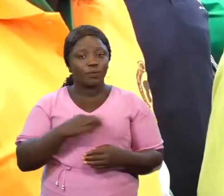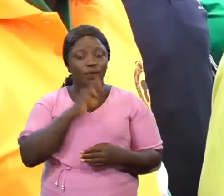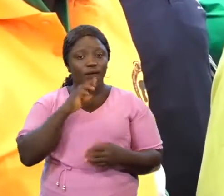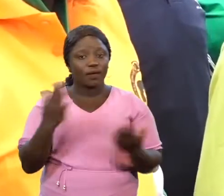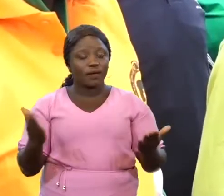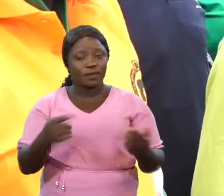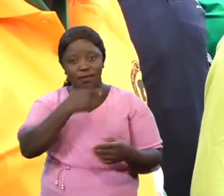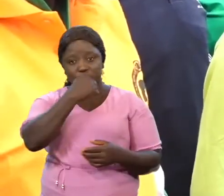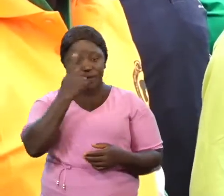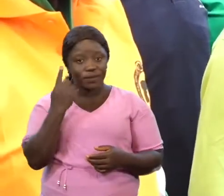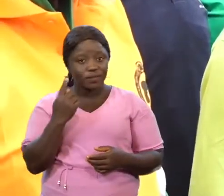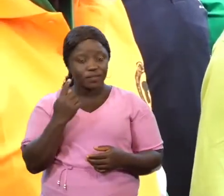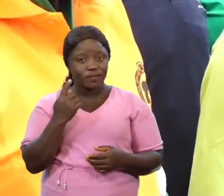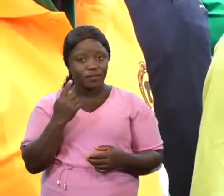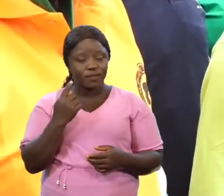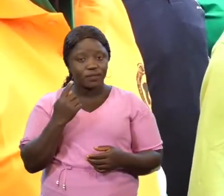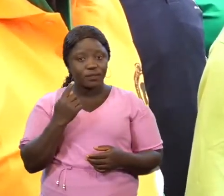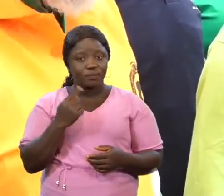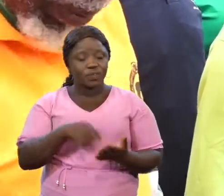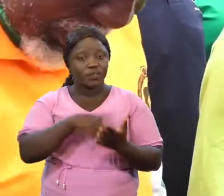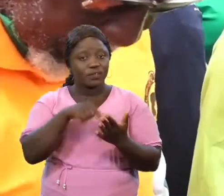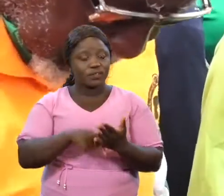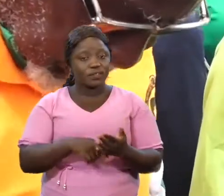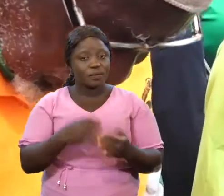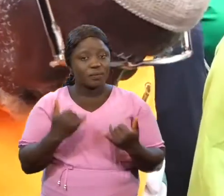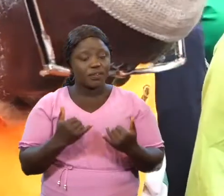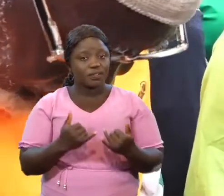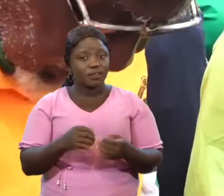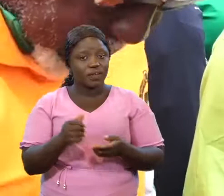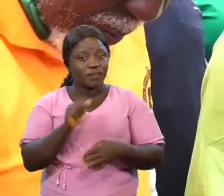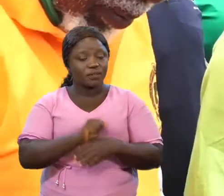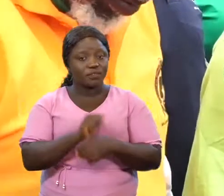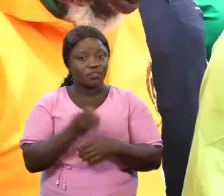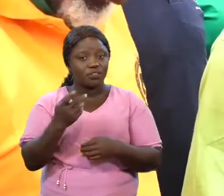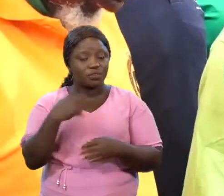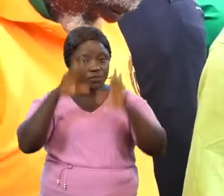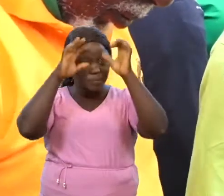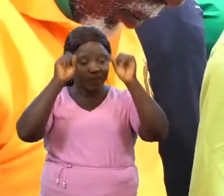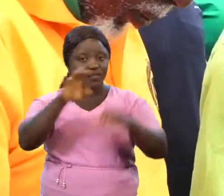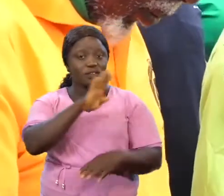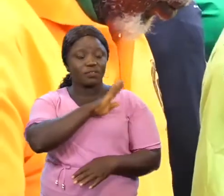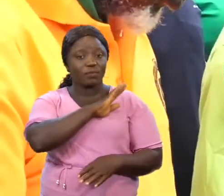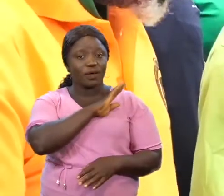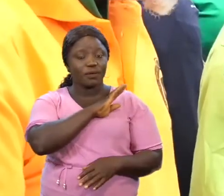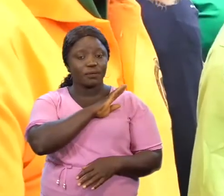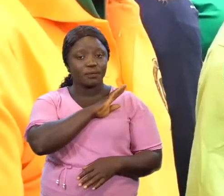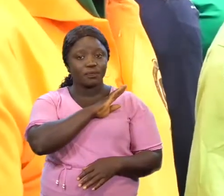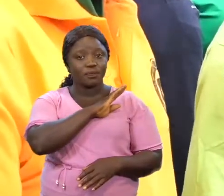We are here because this present administration of President Muhammadu